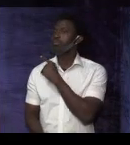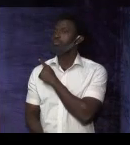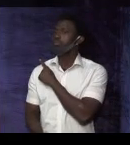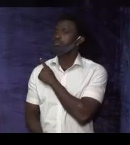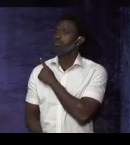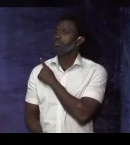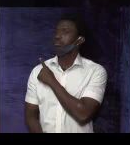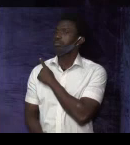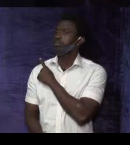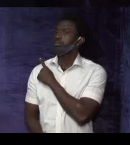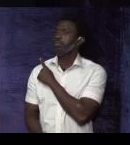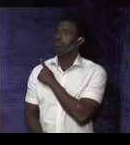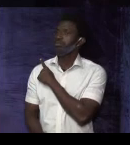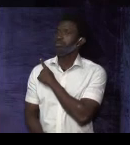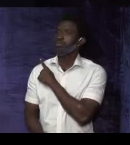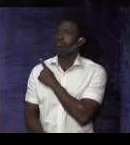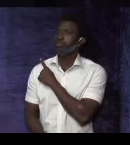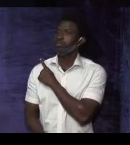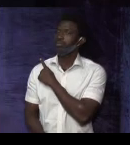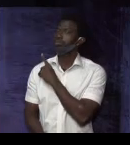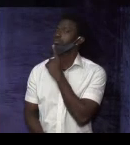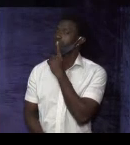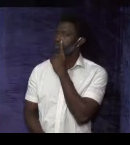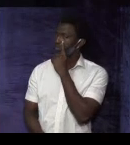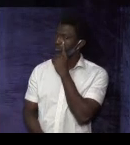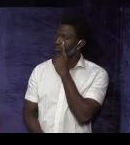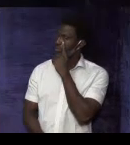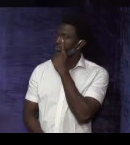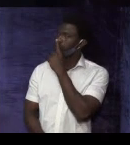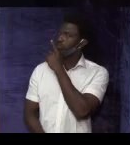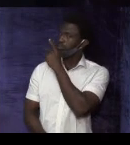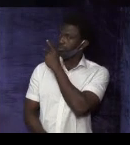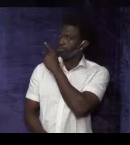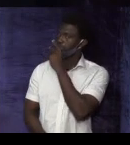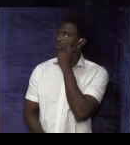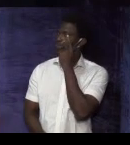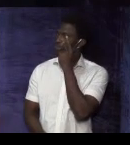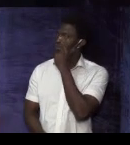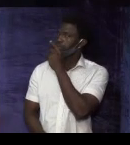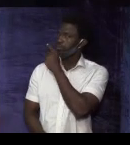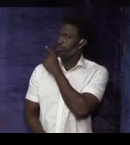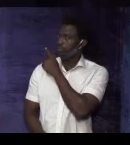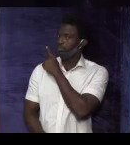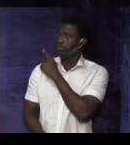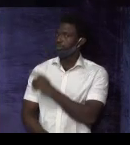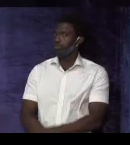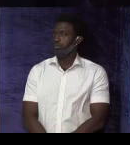You know. Yeah, something like that. And then another pentagon probably somewhere here.